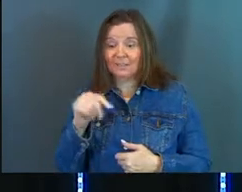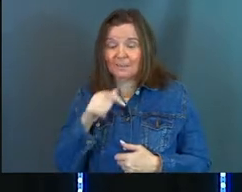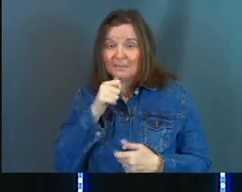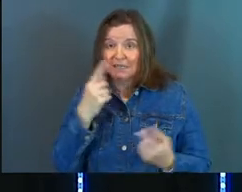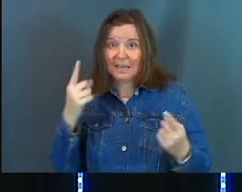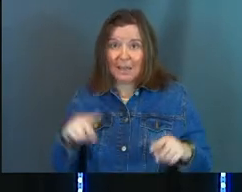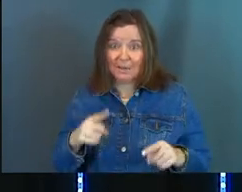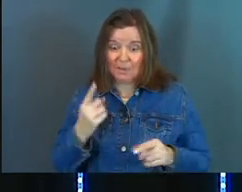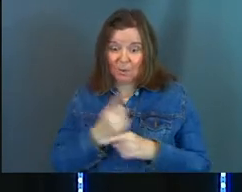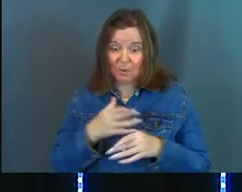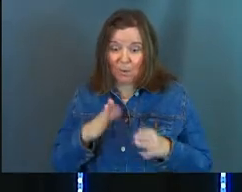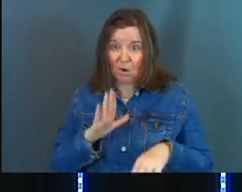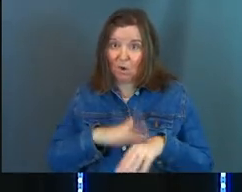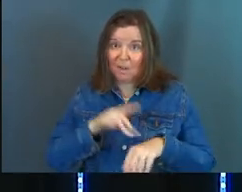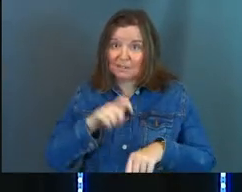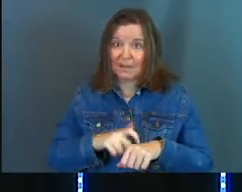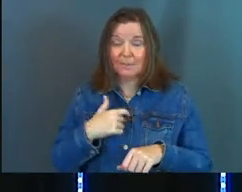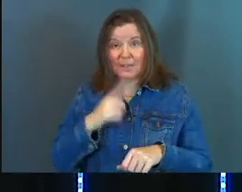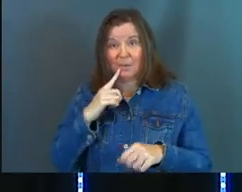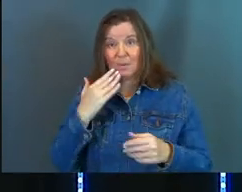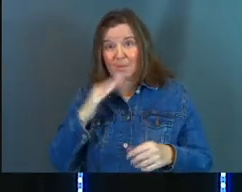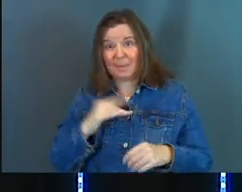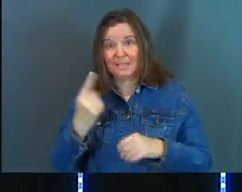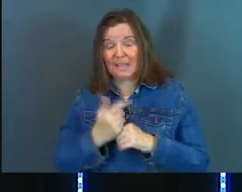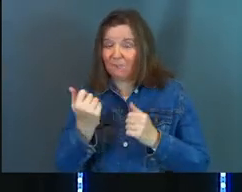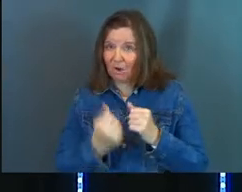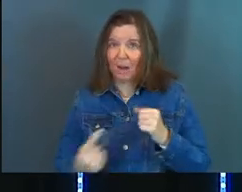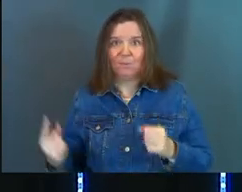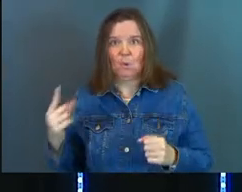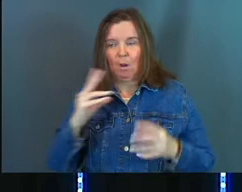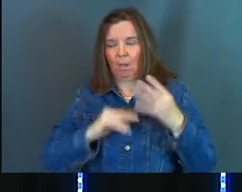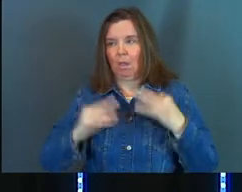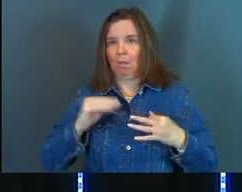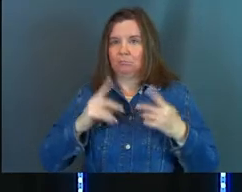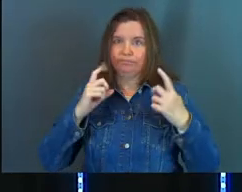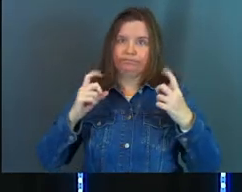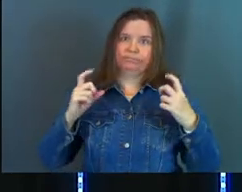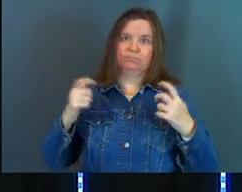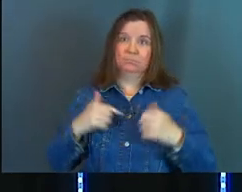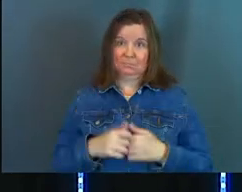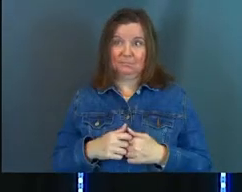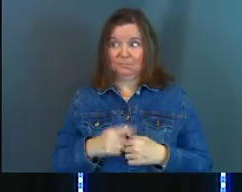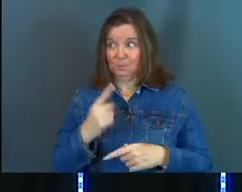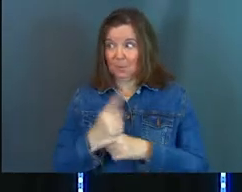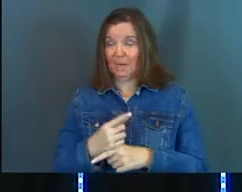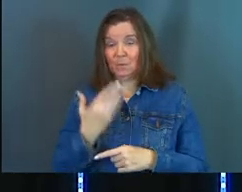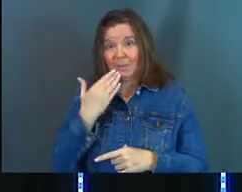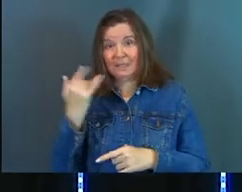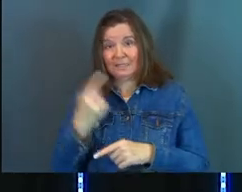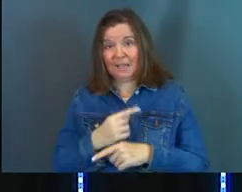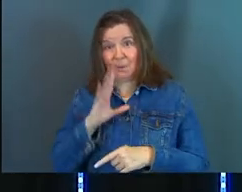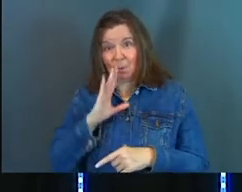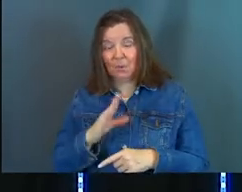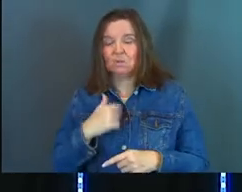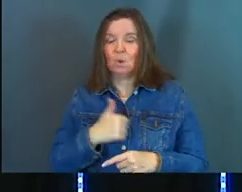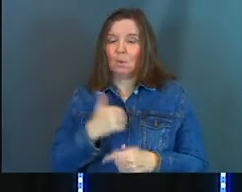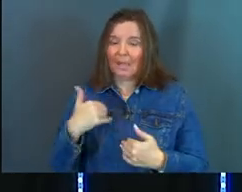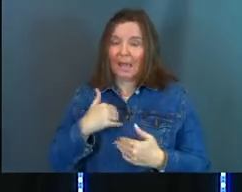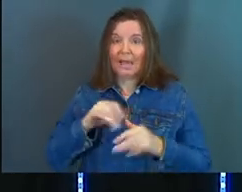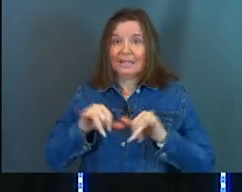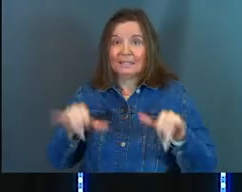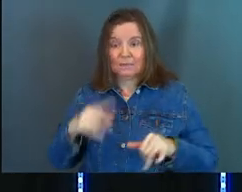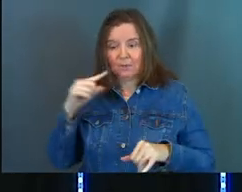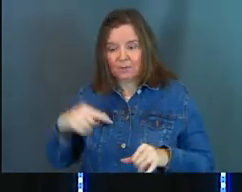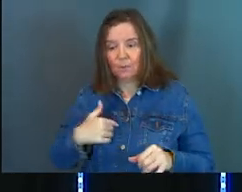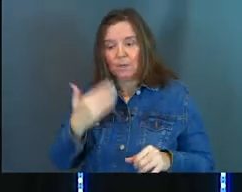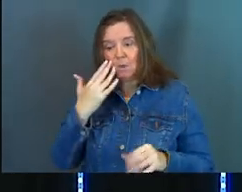nap didn't happen in the right way on time, it was going to be a bad day for everybody. Amen? Where are the parents at? It's going to be a bad, bad day. And so we had a system